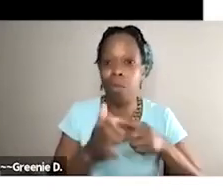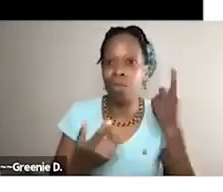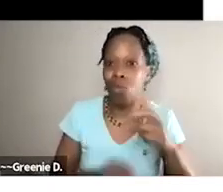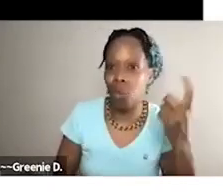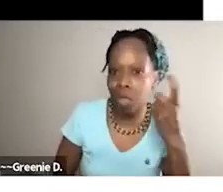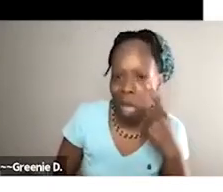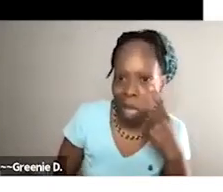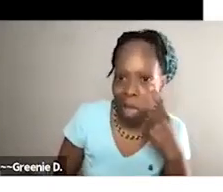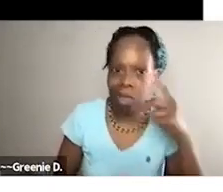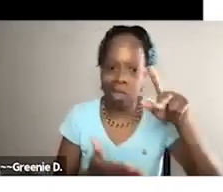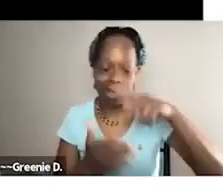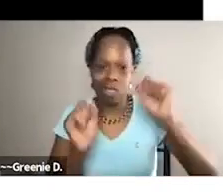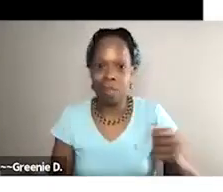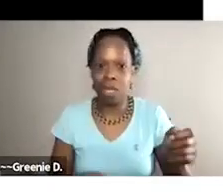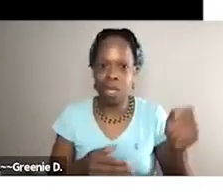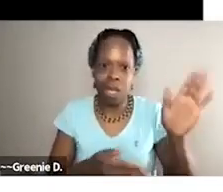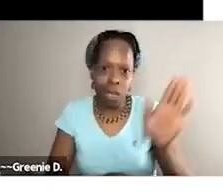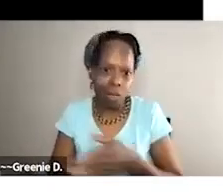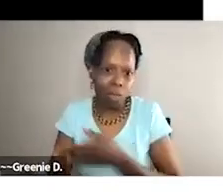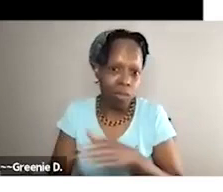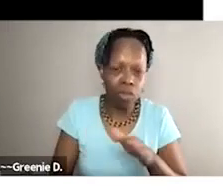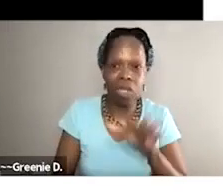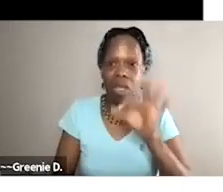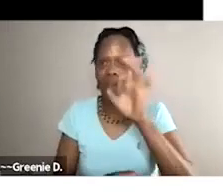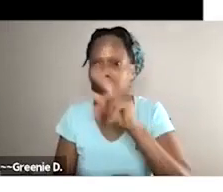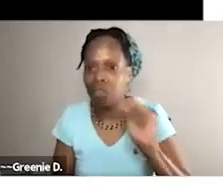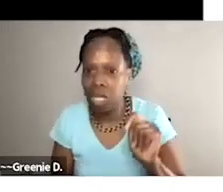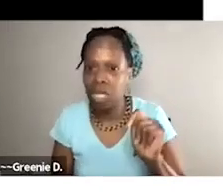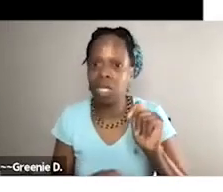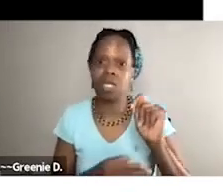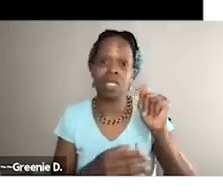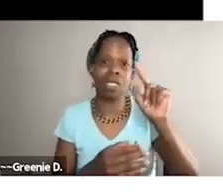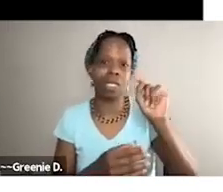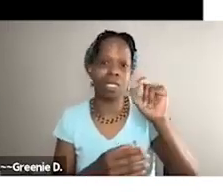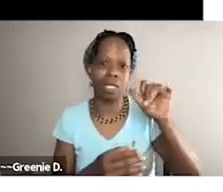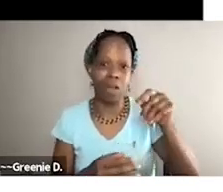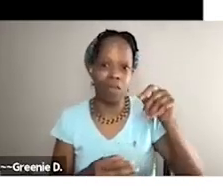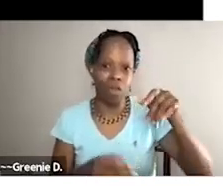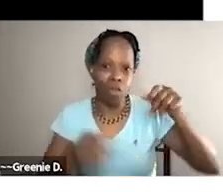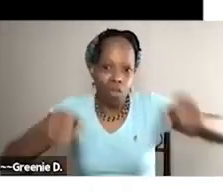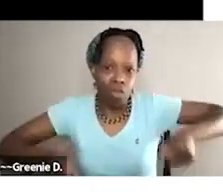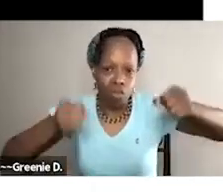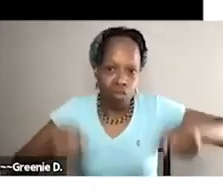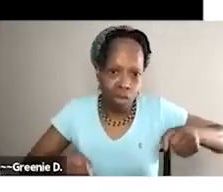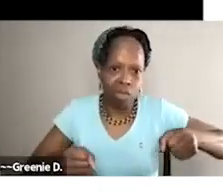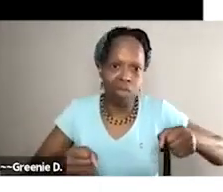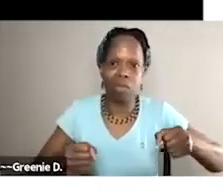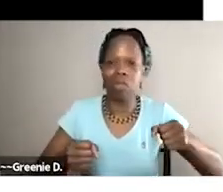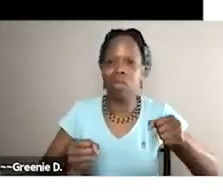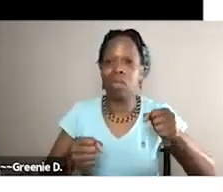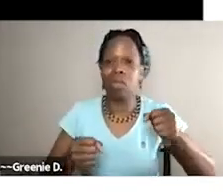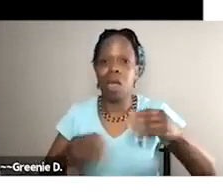of music, wheels, feet, crutch tips, the hum of a power chair, the taps, the body's lifting, the breathing, gliding, and